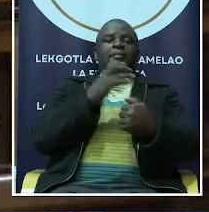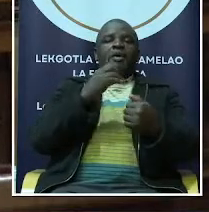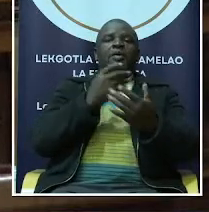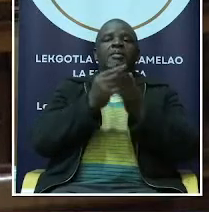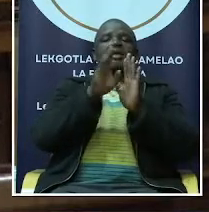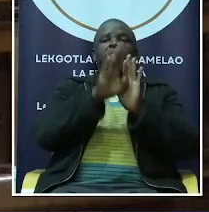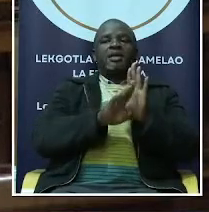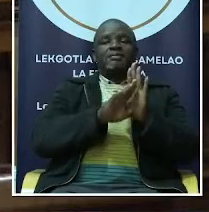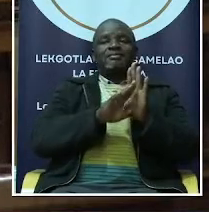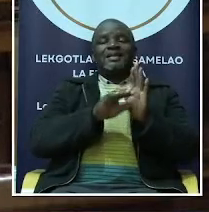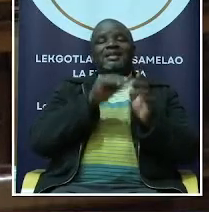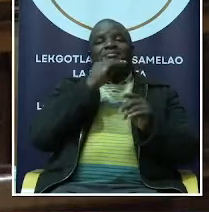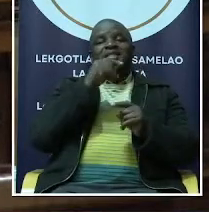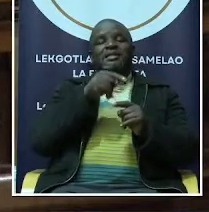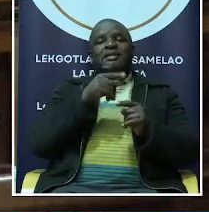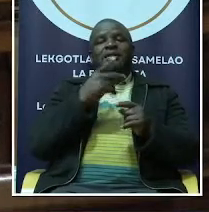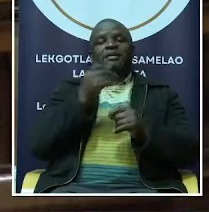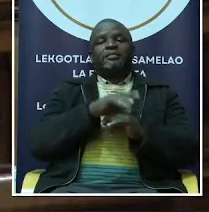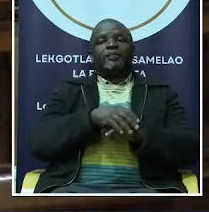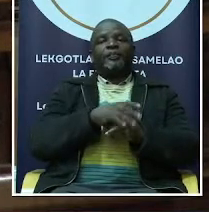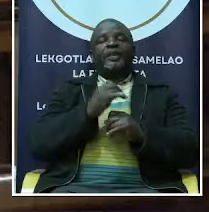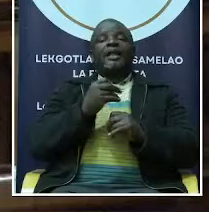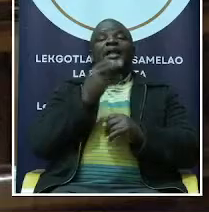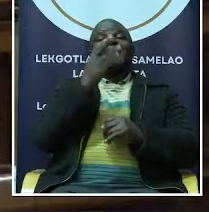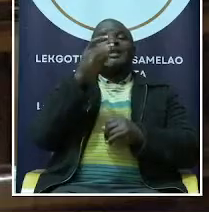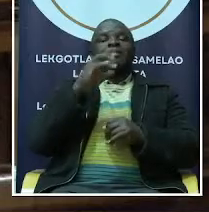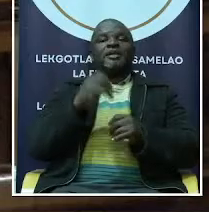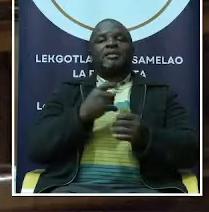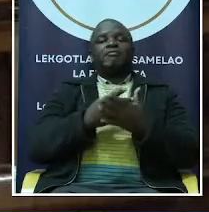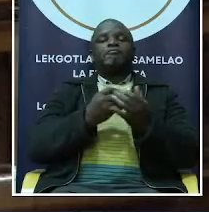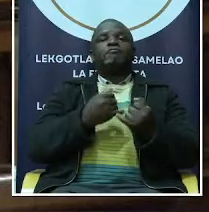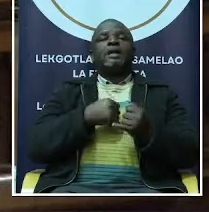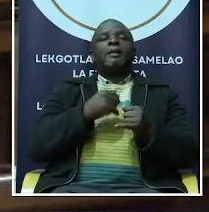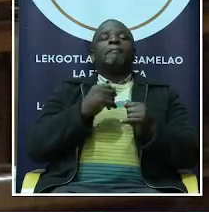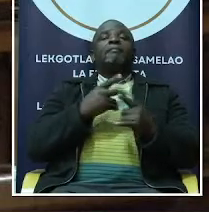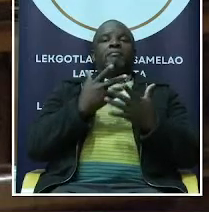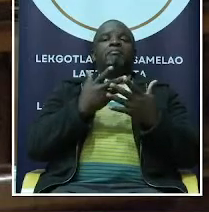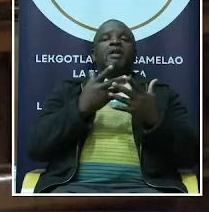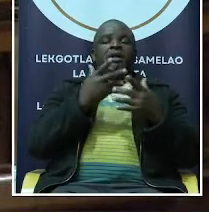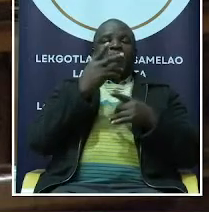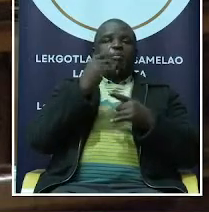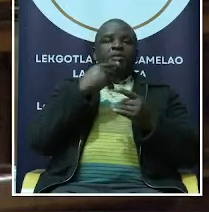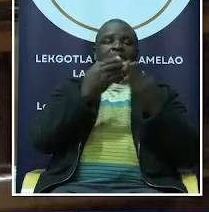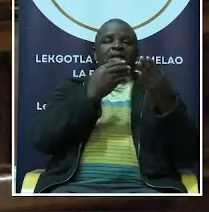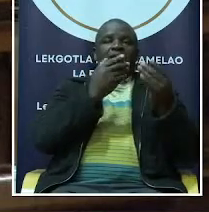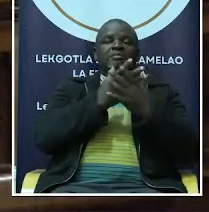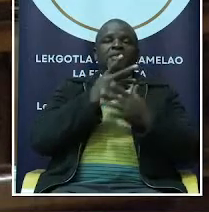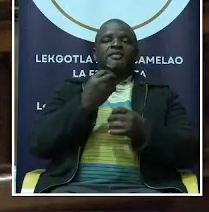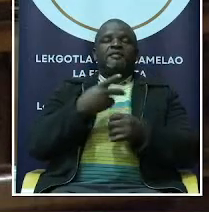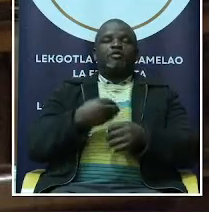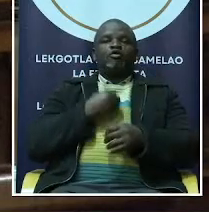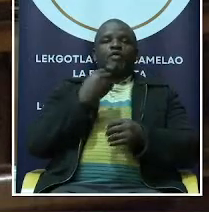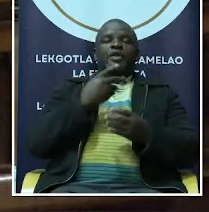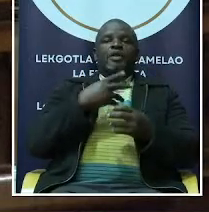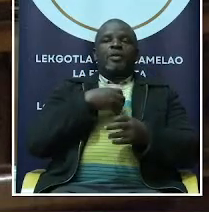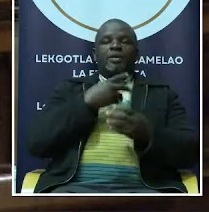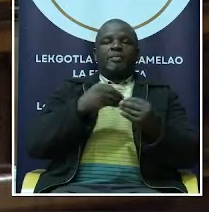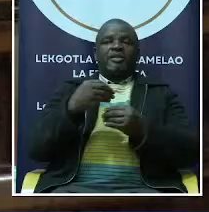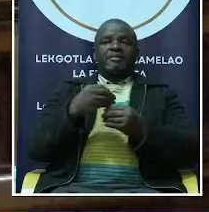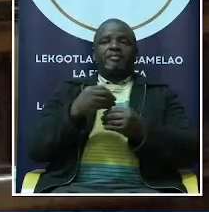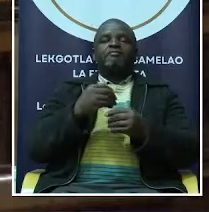bill will mandate that at least 30% of public procurement reserved for youth-owned businesses require